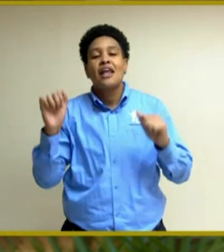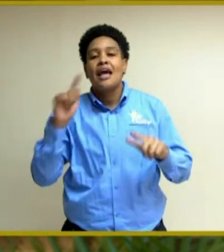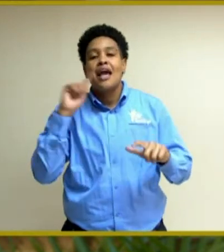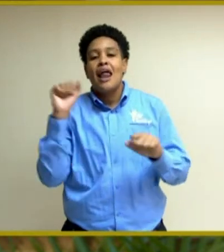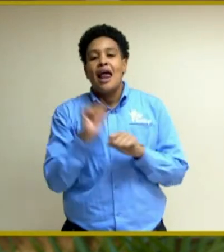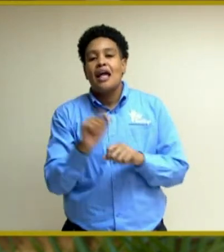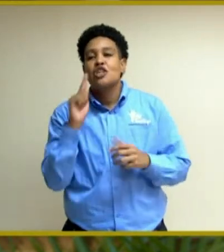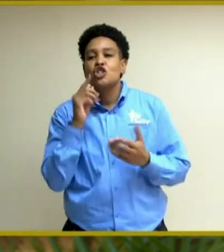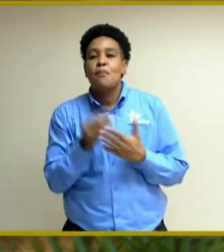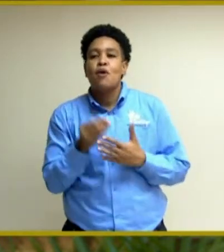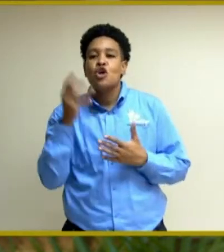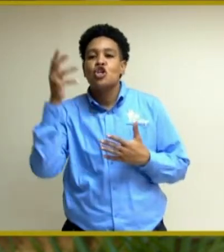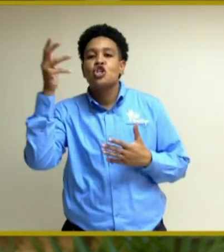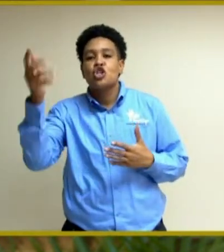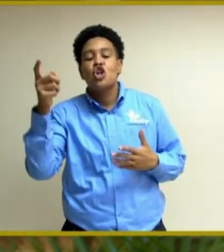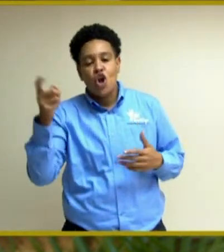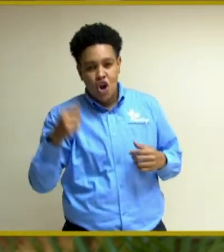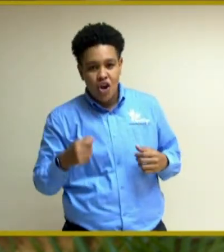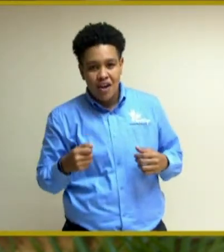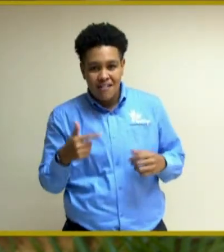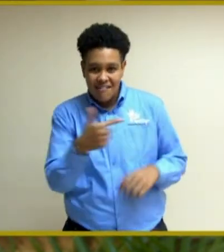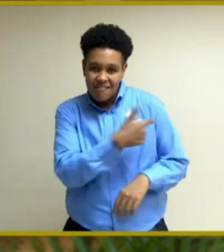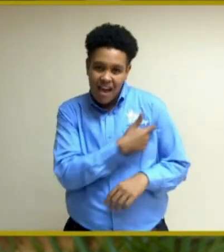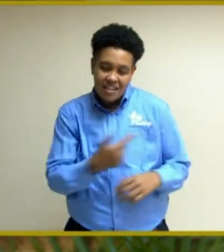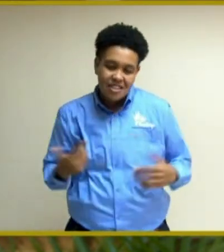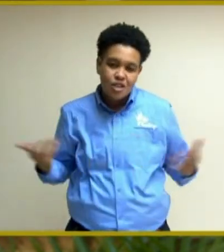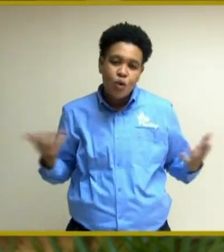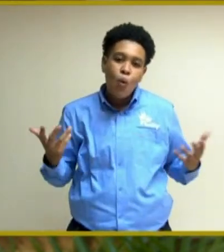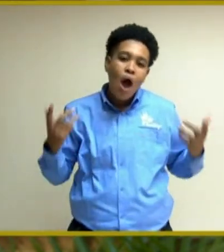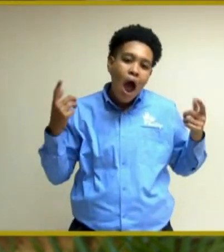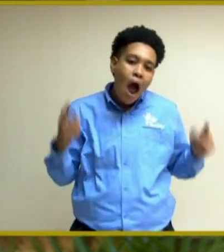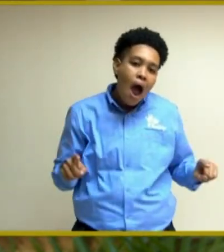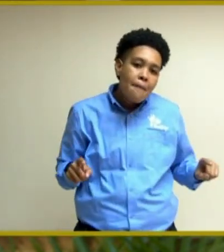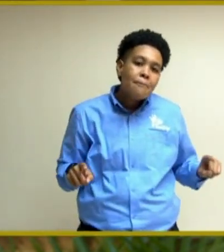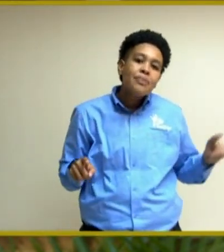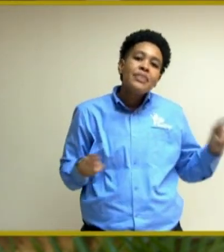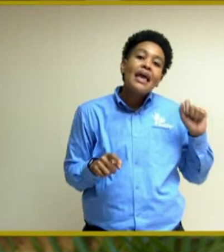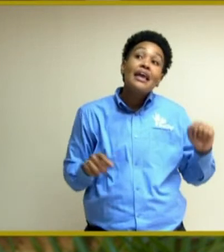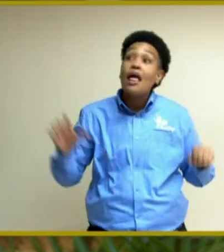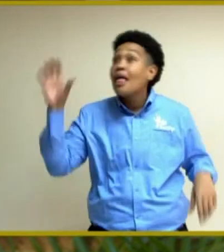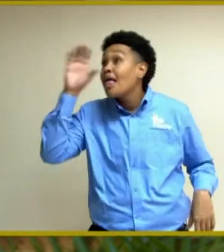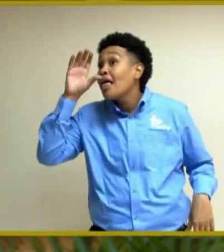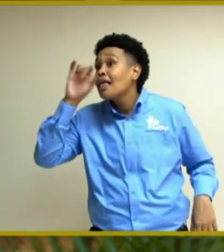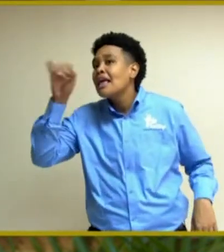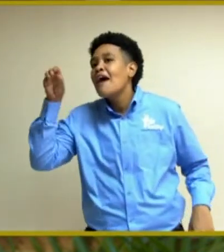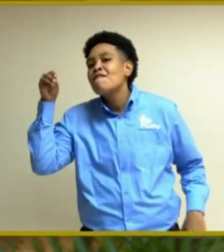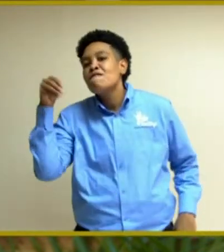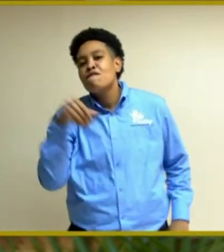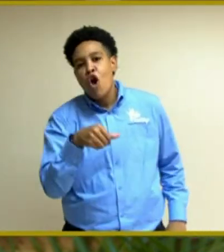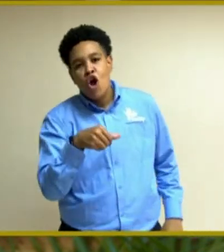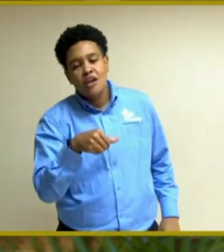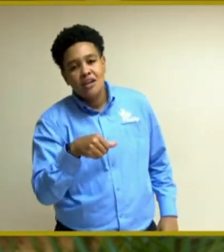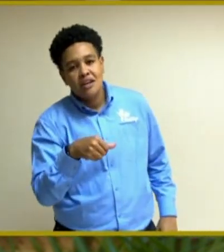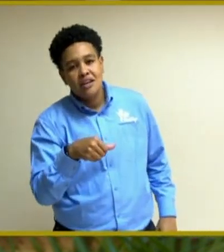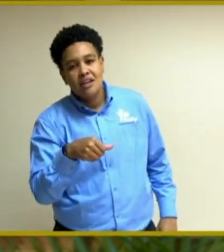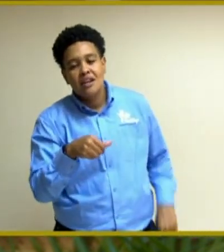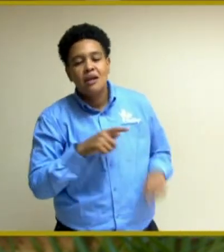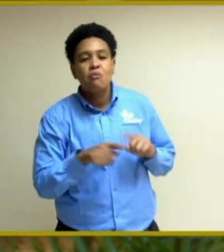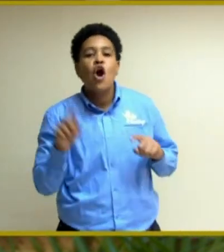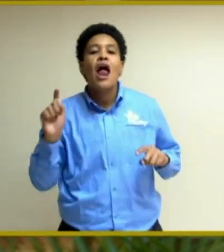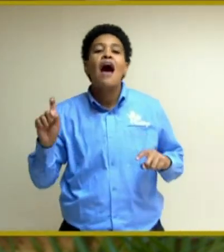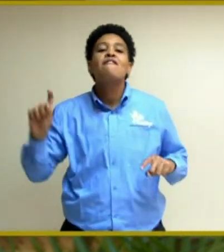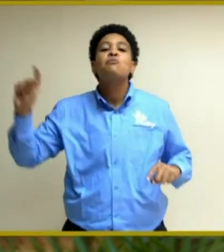actually procure vaccines. What happens is that they can source, they can fund. However, it has to be